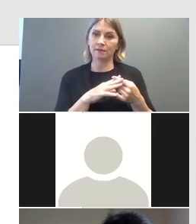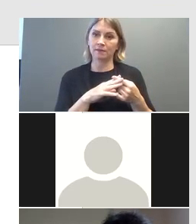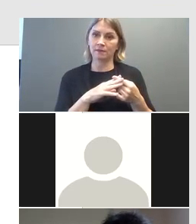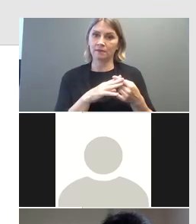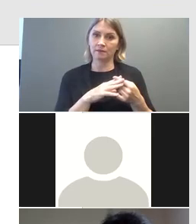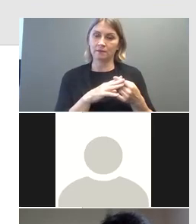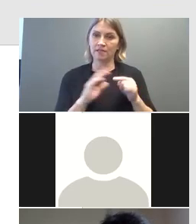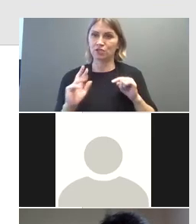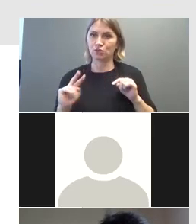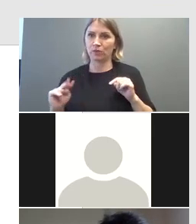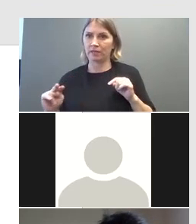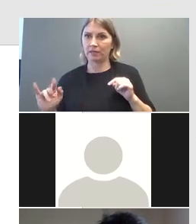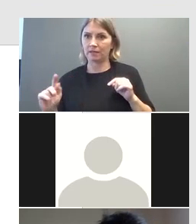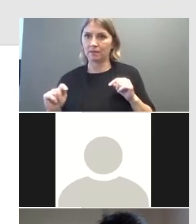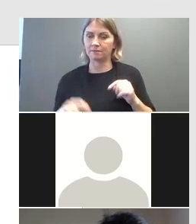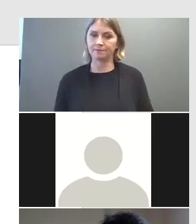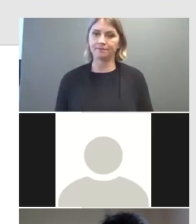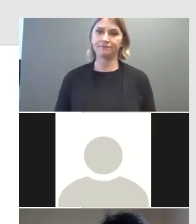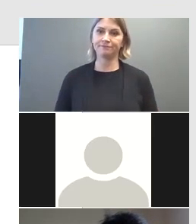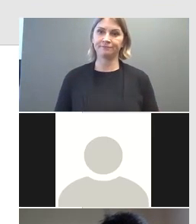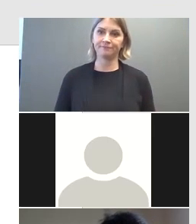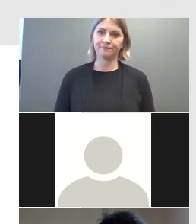SCC containing B, no matter which node you start.